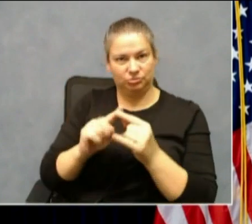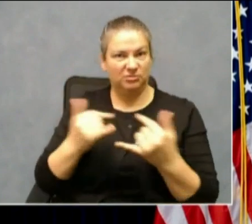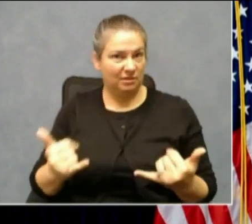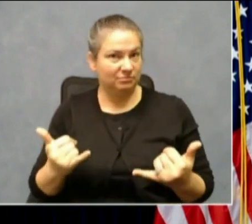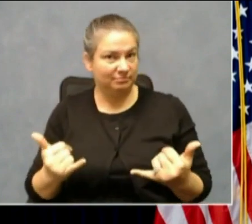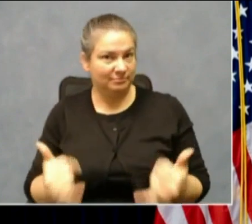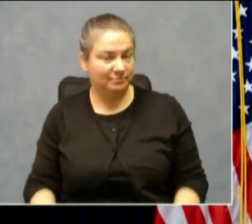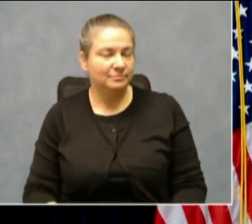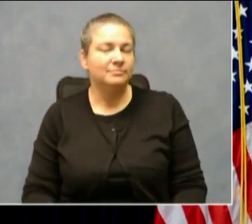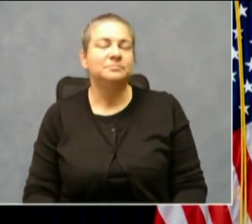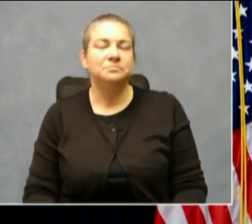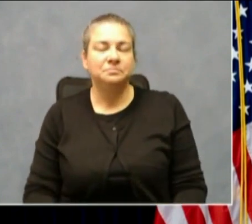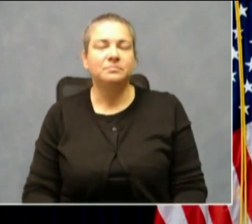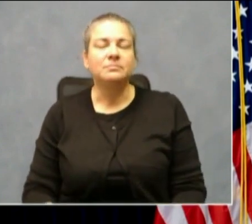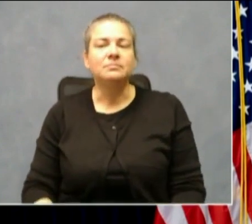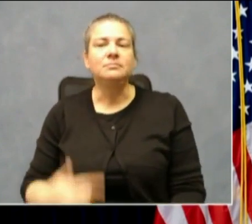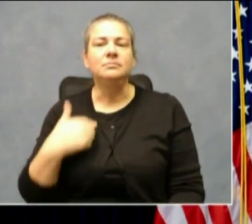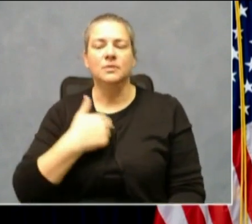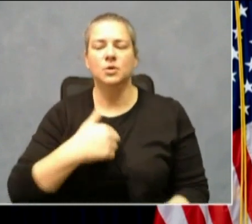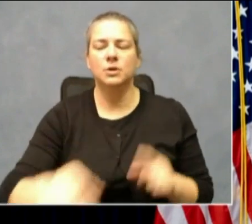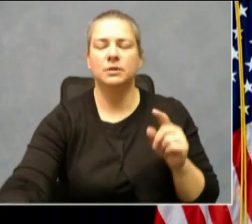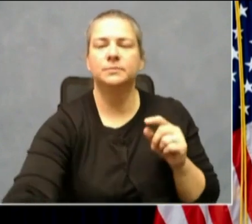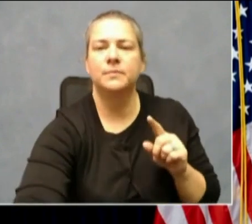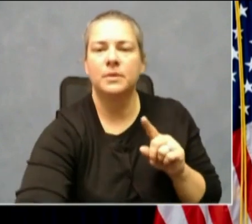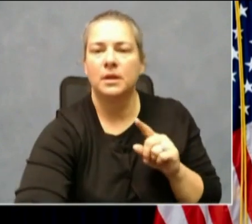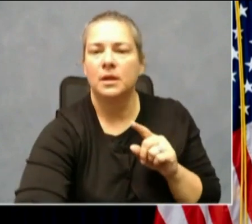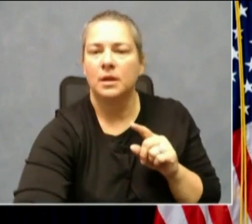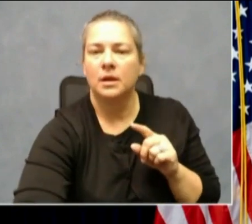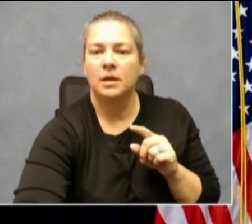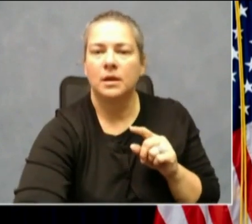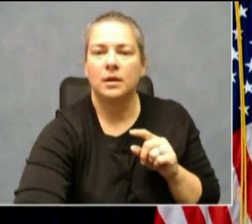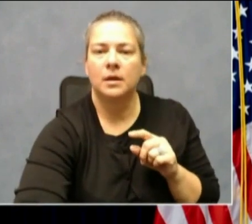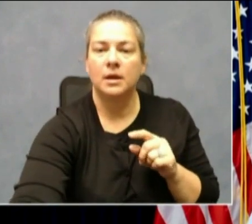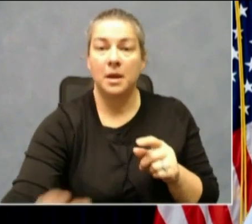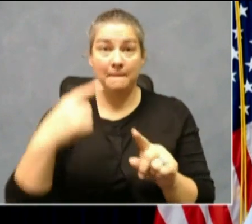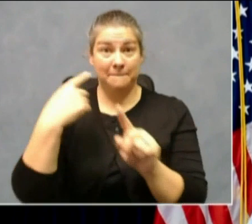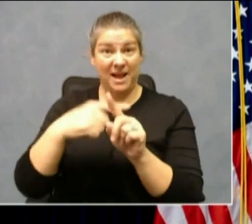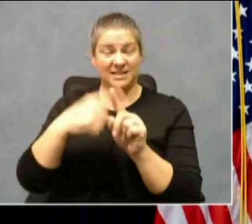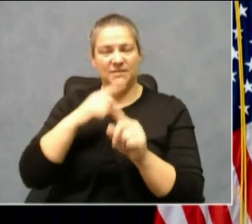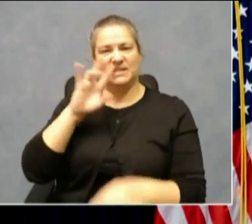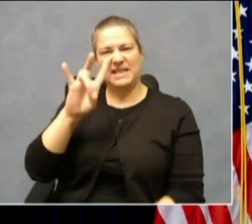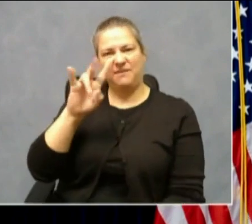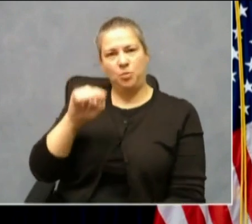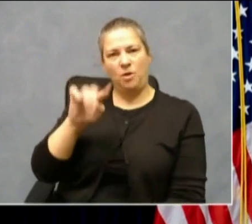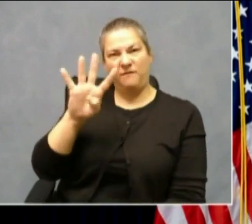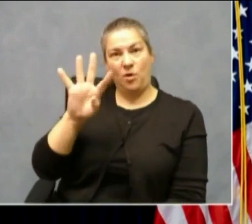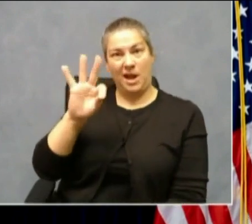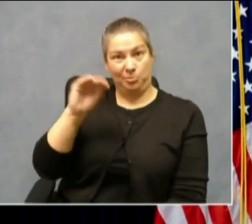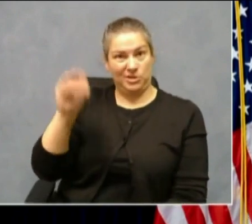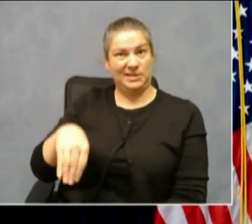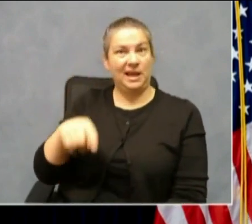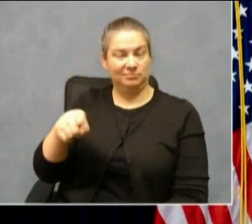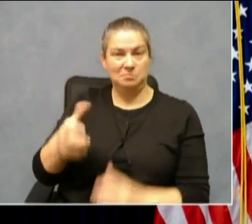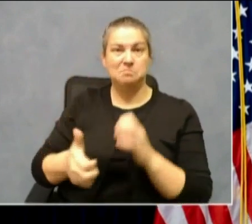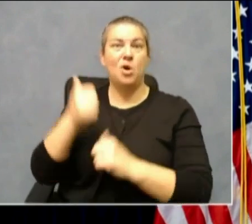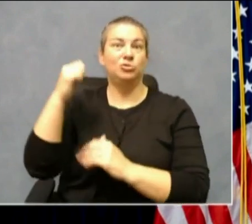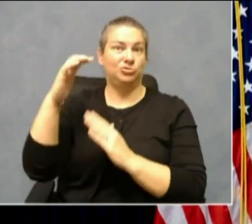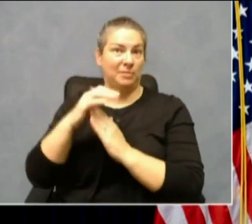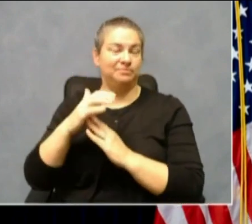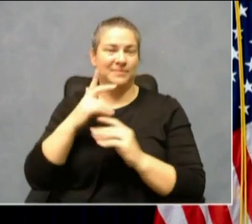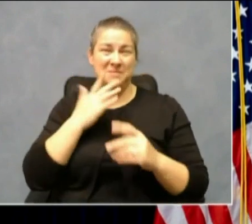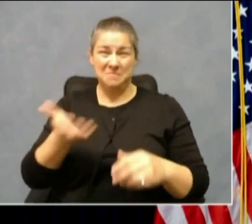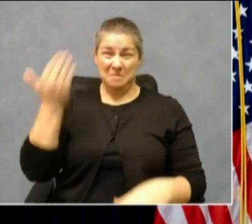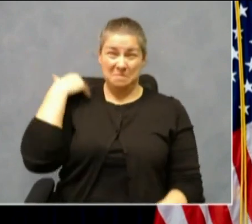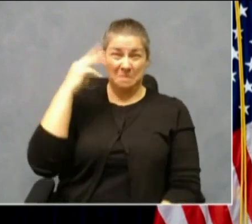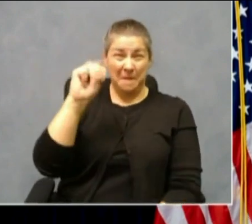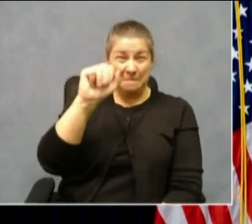Our positivity rate, 7.49%, highest since May the 5th. And remember, back in May, without as